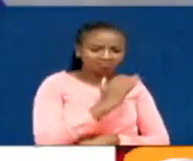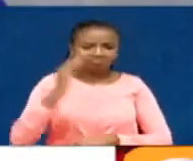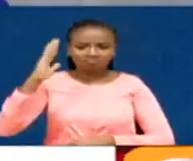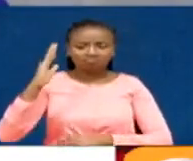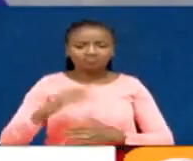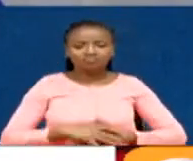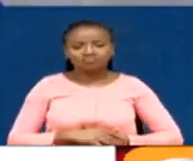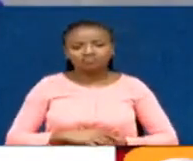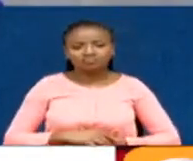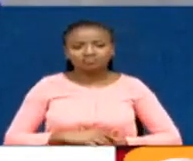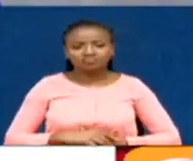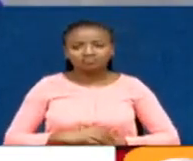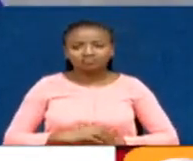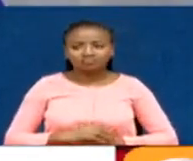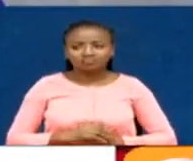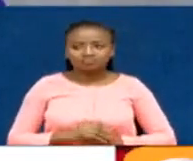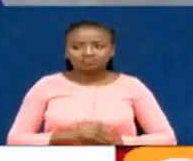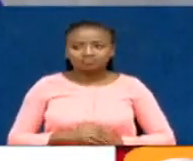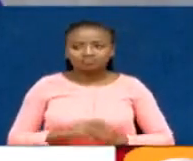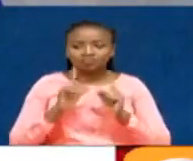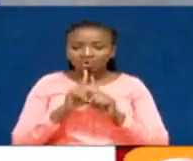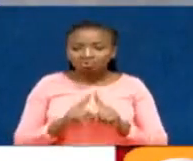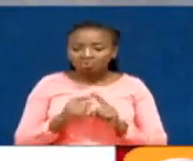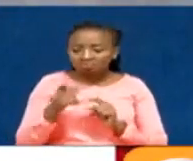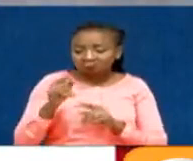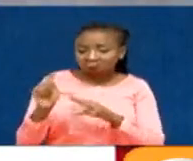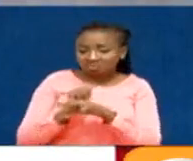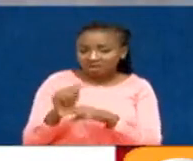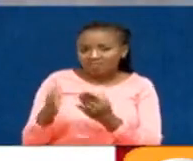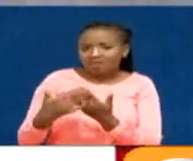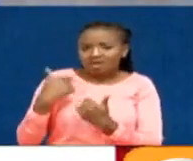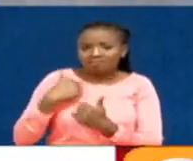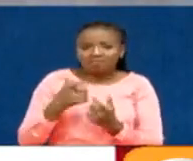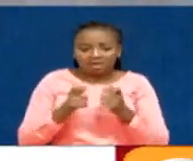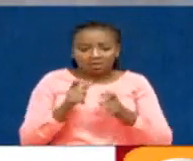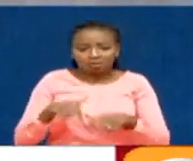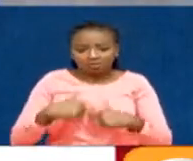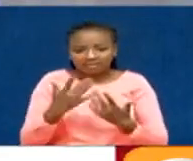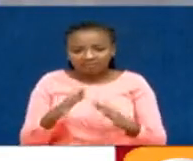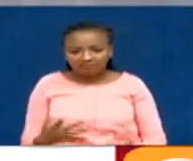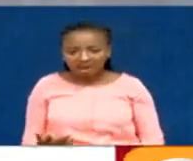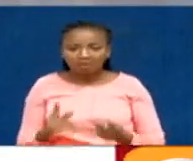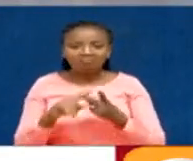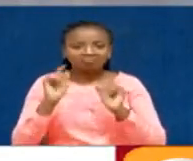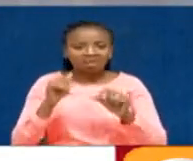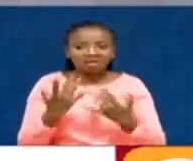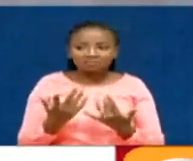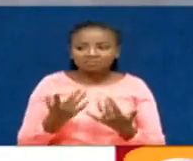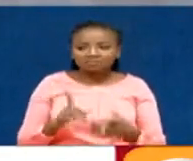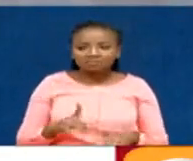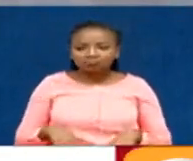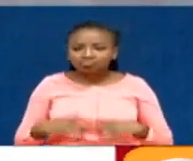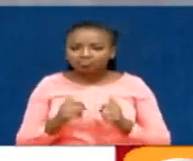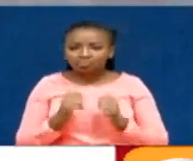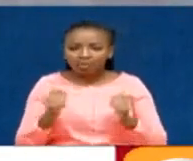women. Yani, how to handle yourself, when you unaweza kaa peke yako, when you